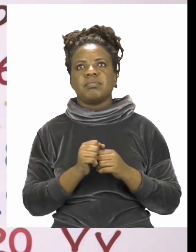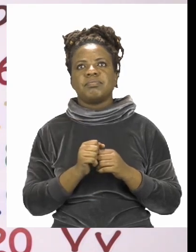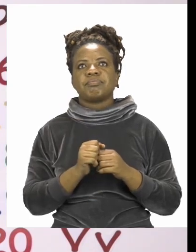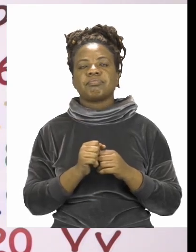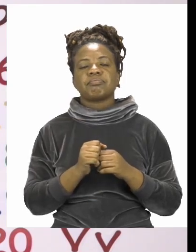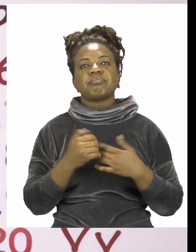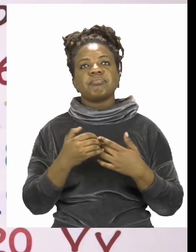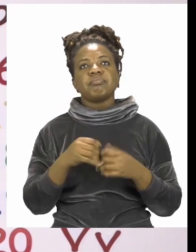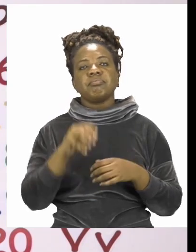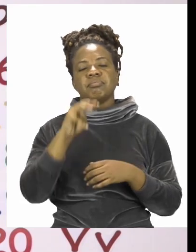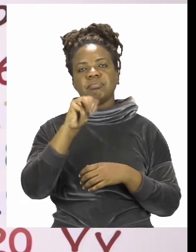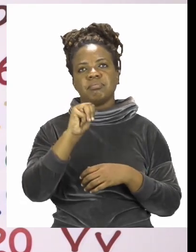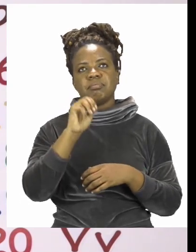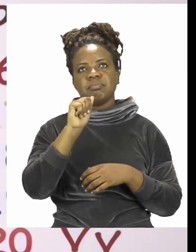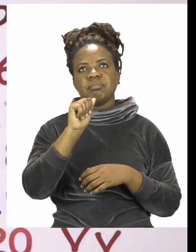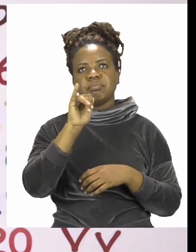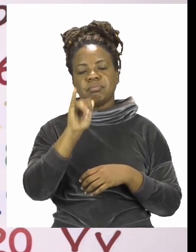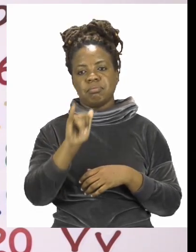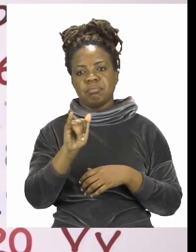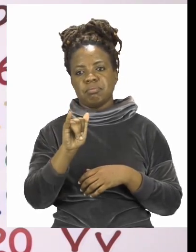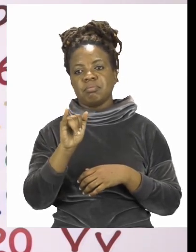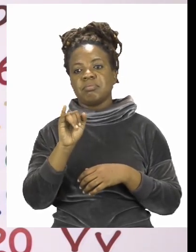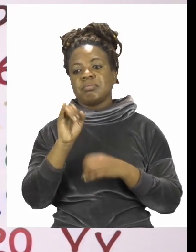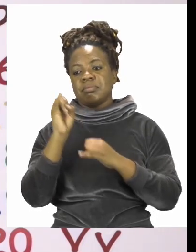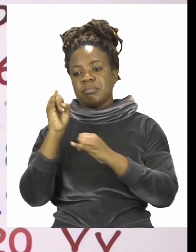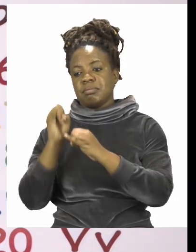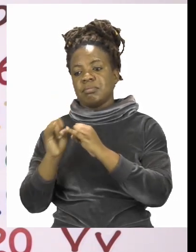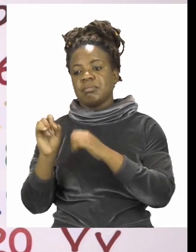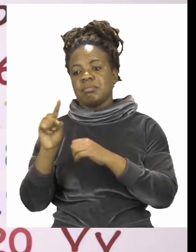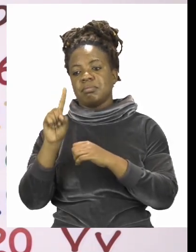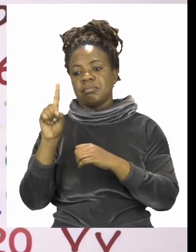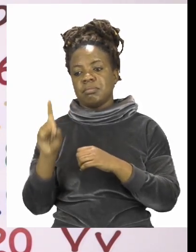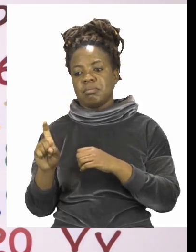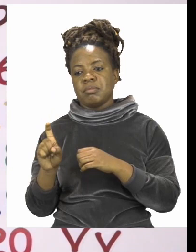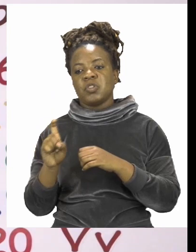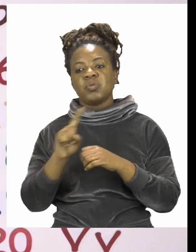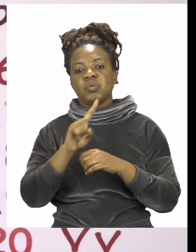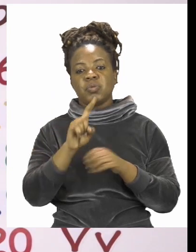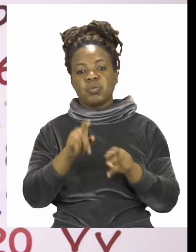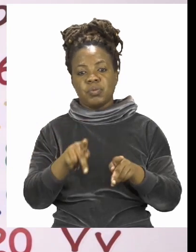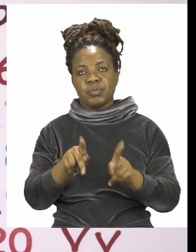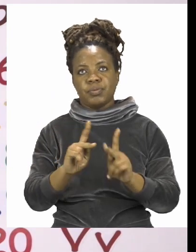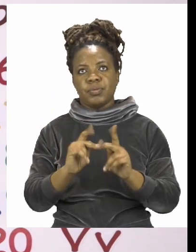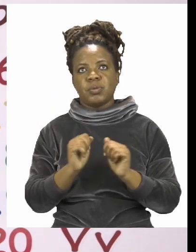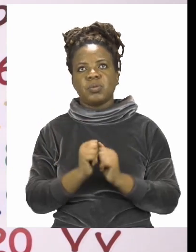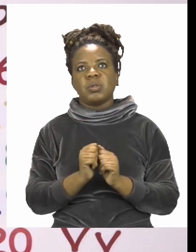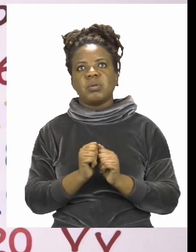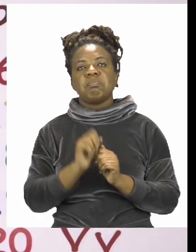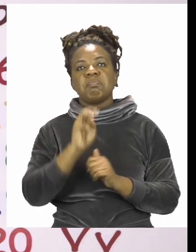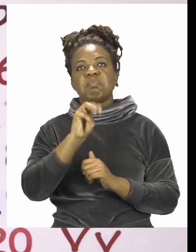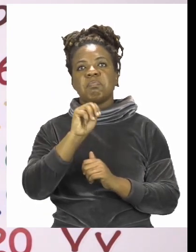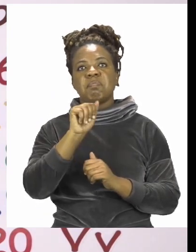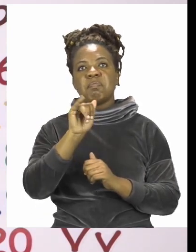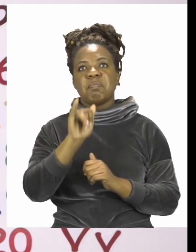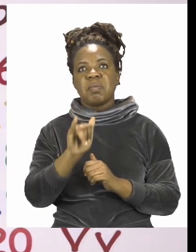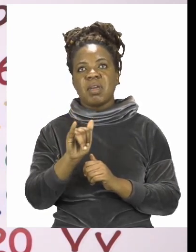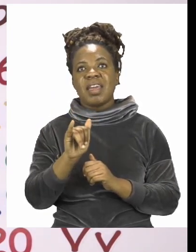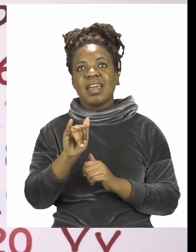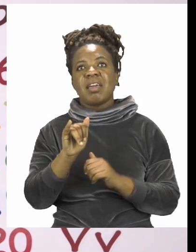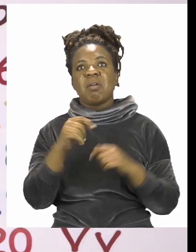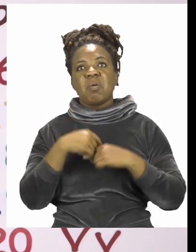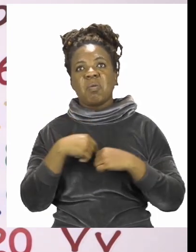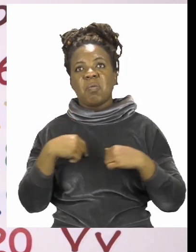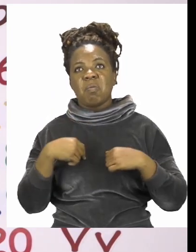are asking for permission. May I come in? This one makes more sense to use than